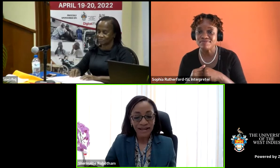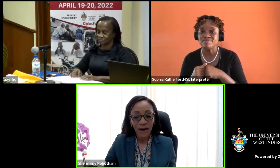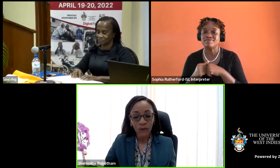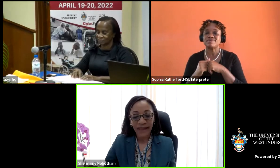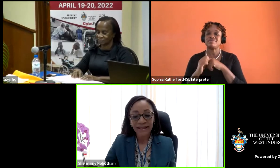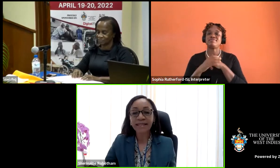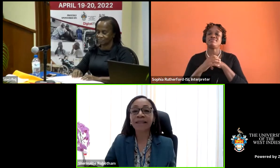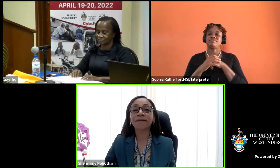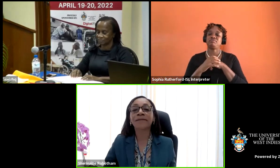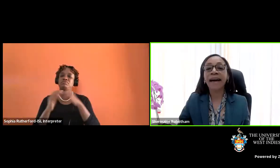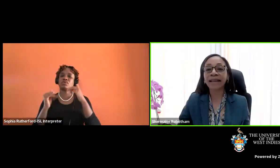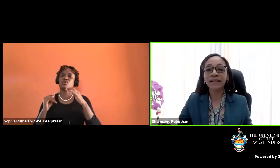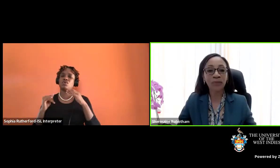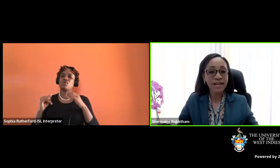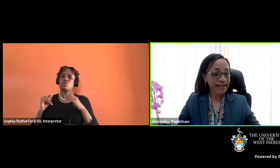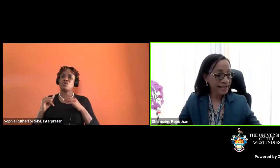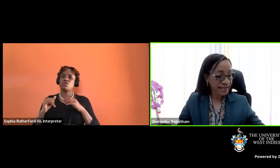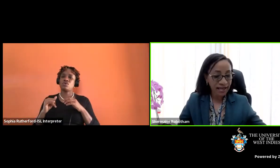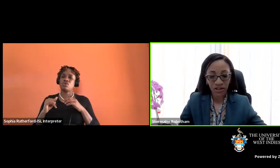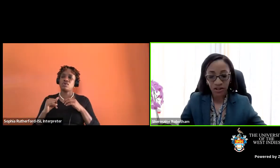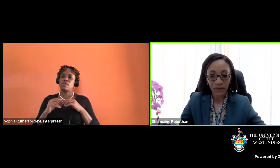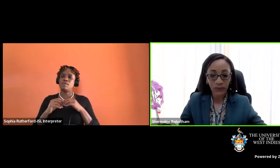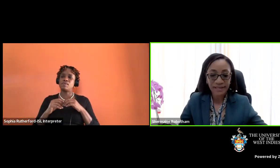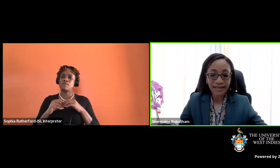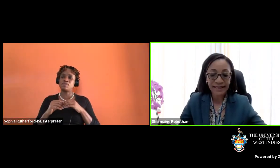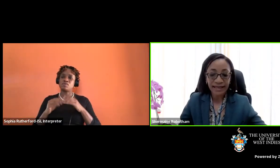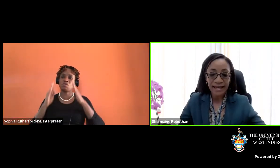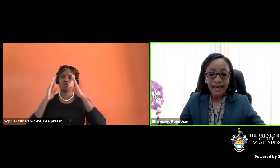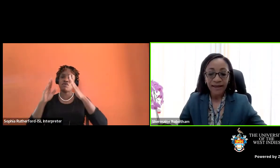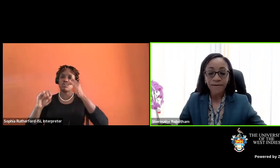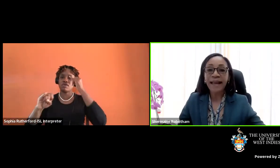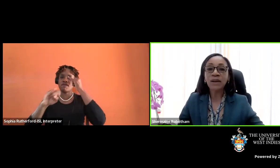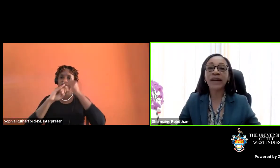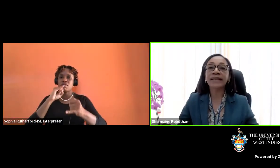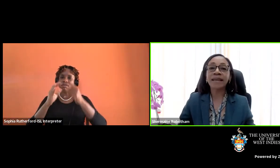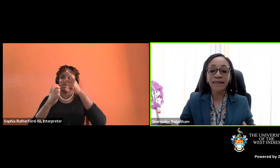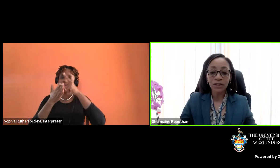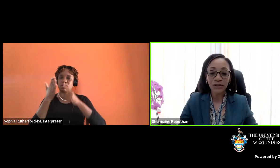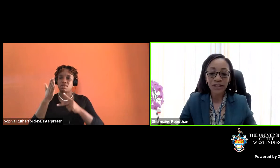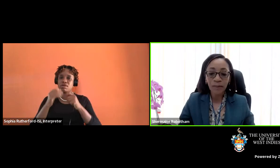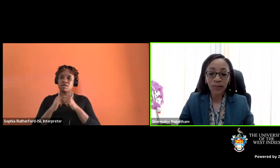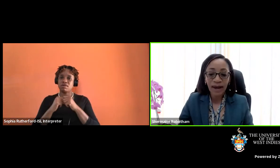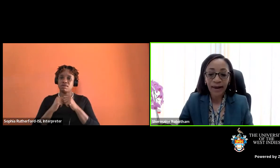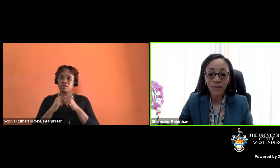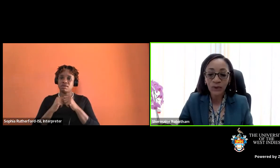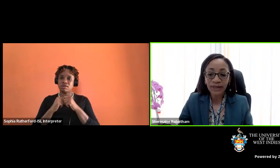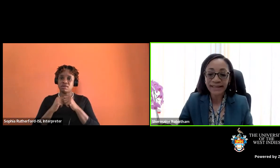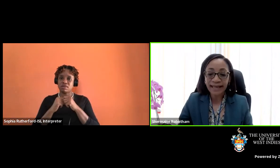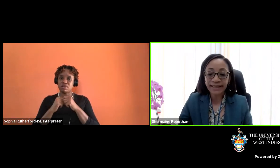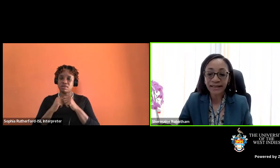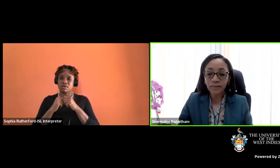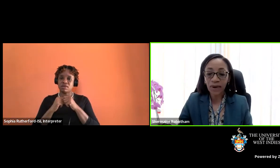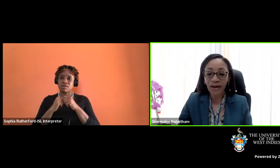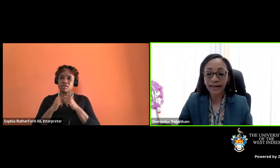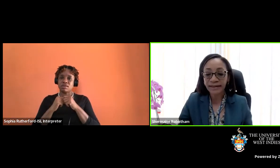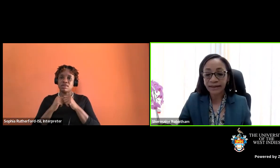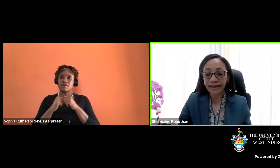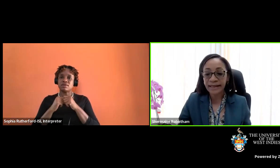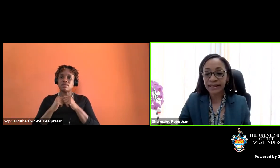right now into the final presentation, which is evaluating the UWI Mona